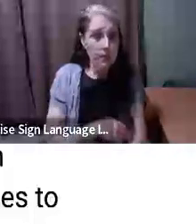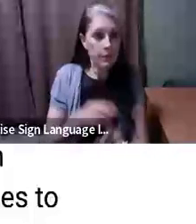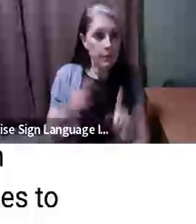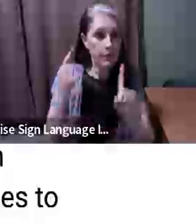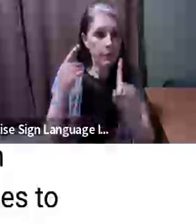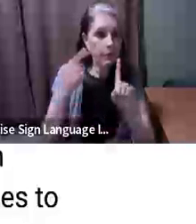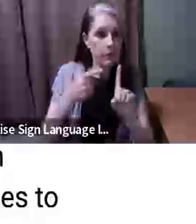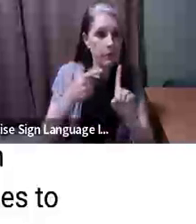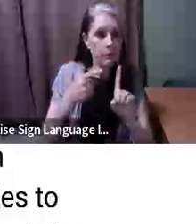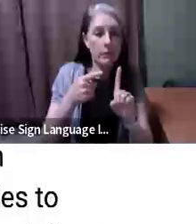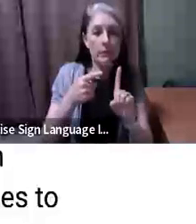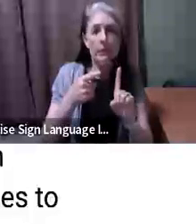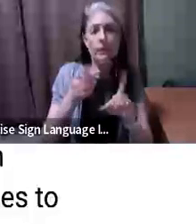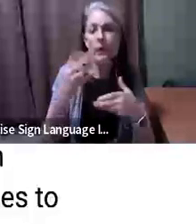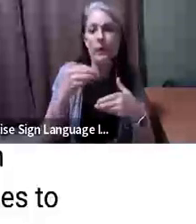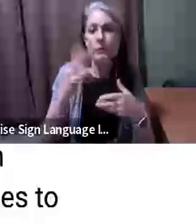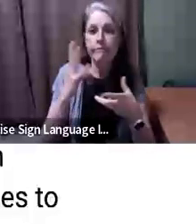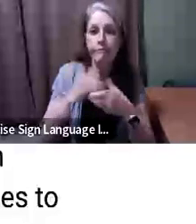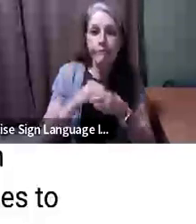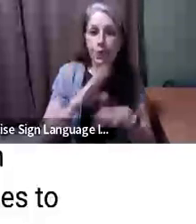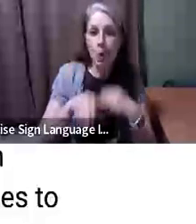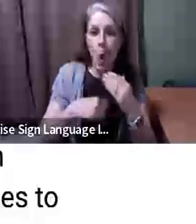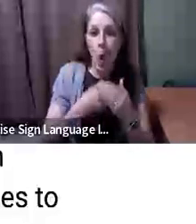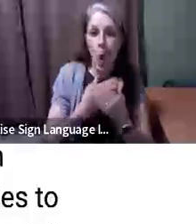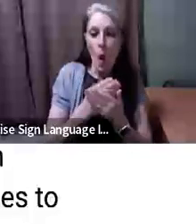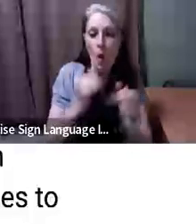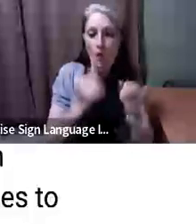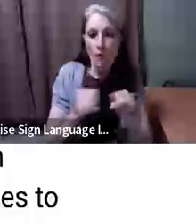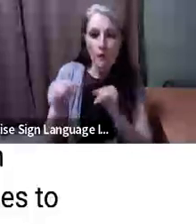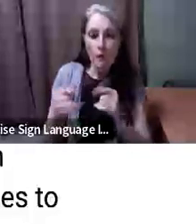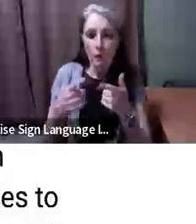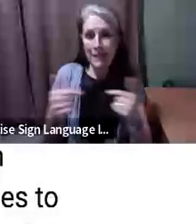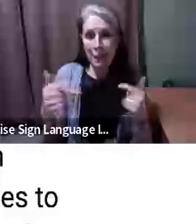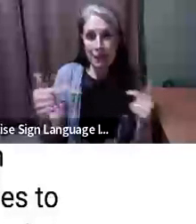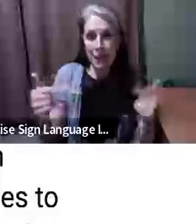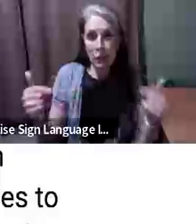inclusive, accessible events that enable all individuals, et cetera, et cetera, et cetera.